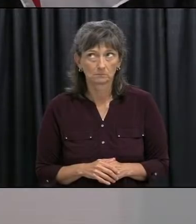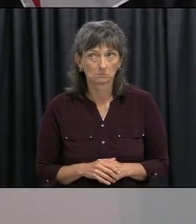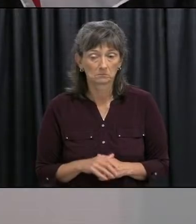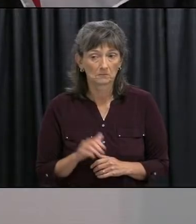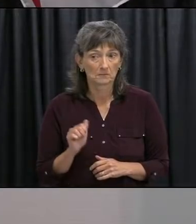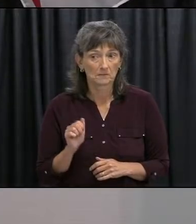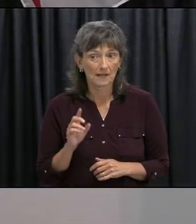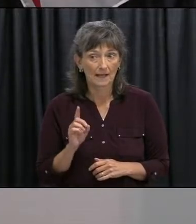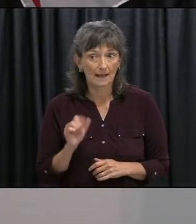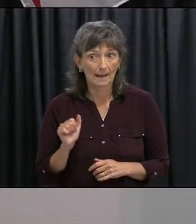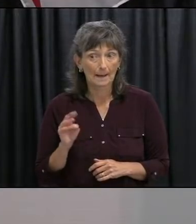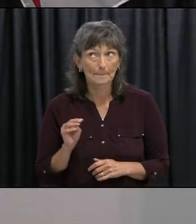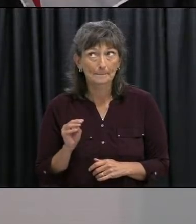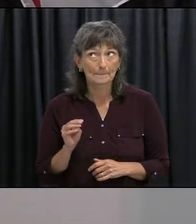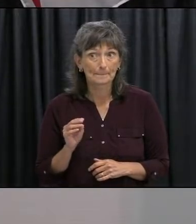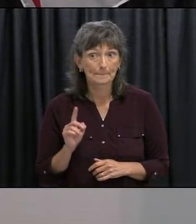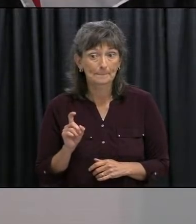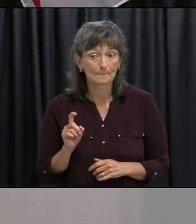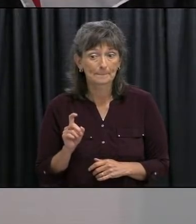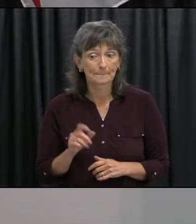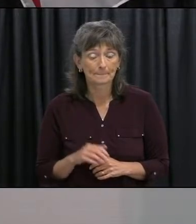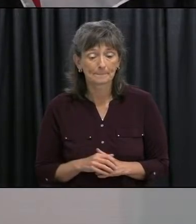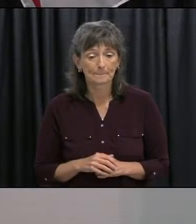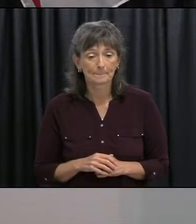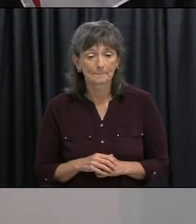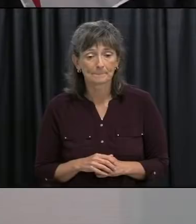have Adam on the line.